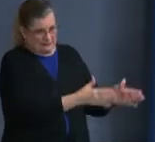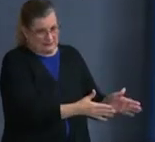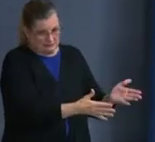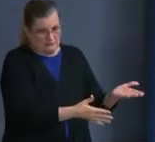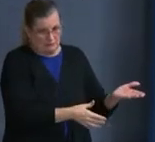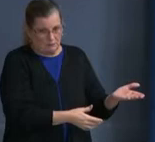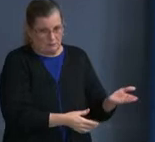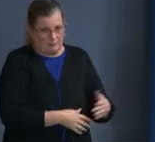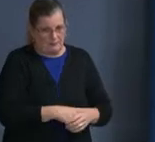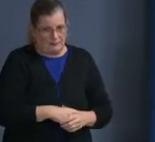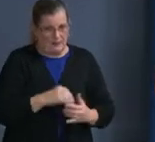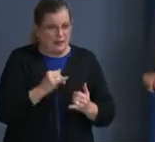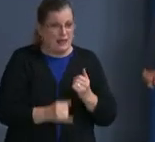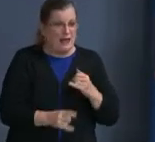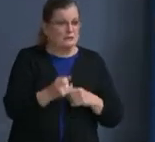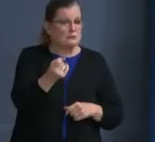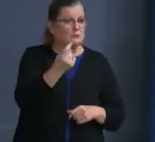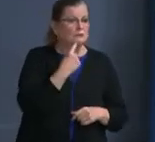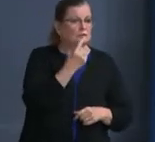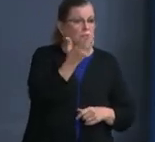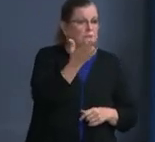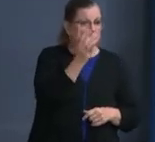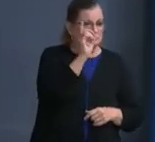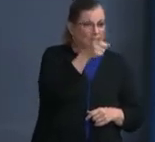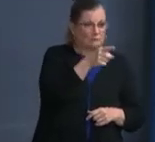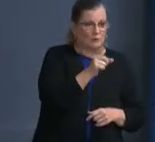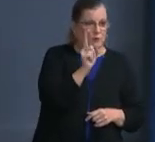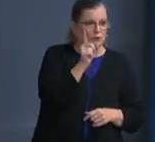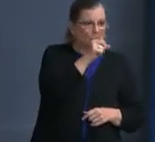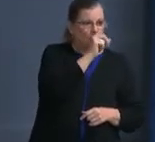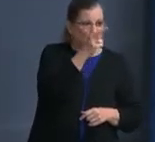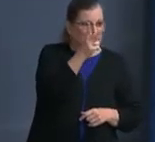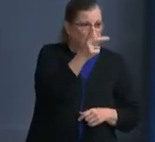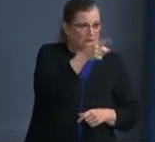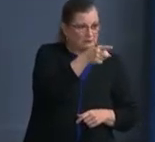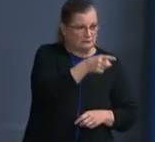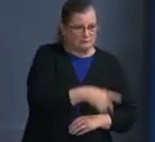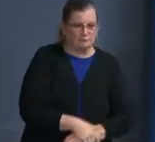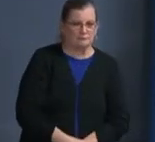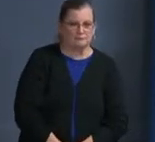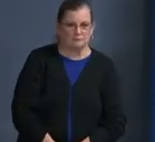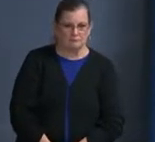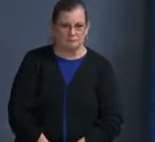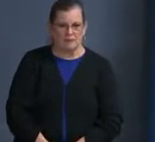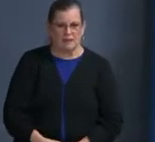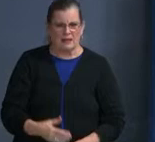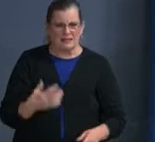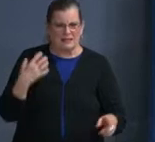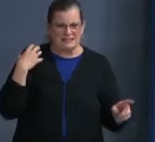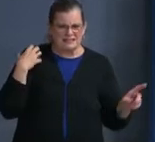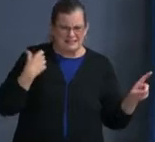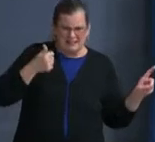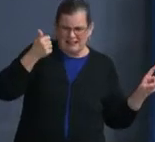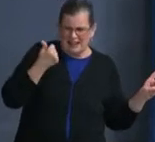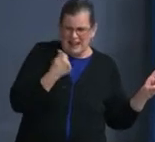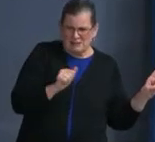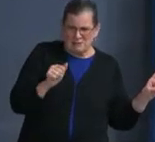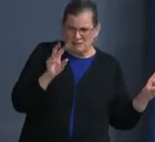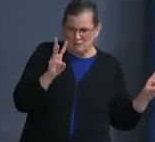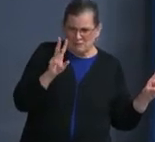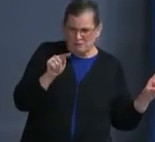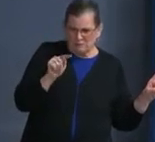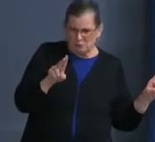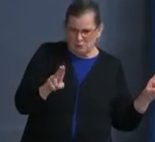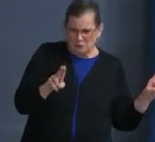Any last questions? 1, 2, 3. Yes. Chancellor, are any WTU